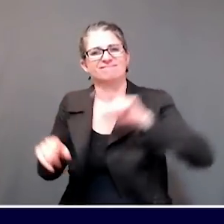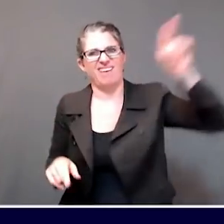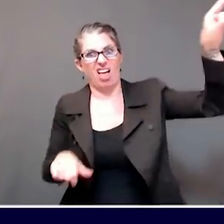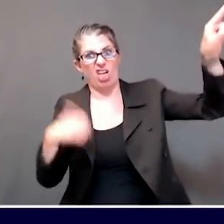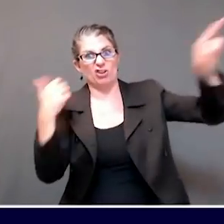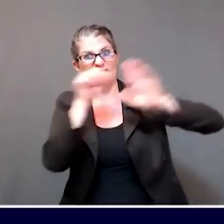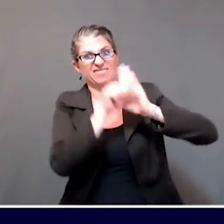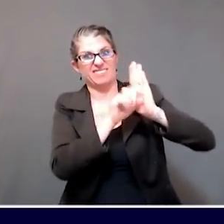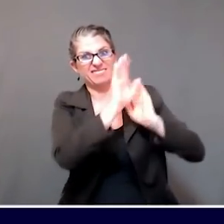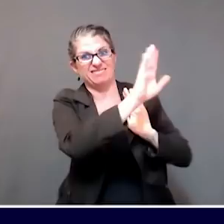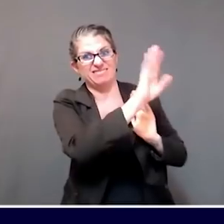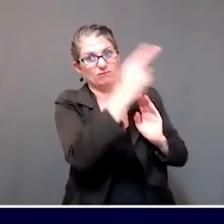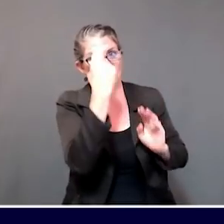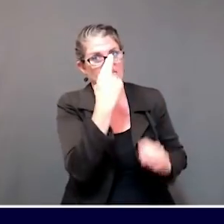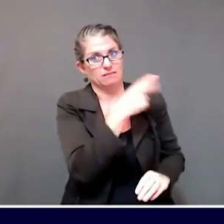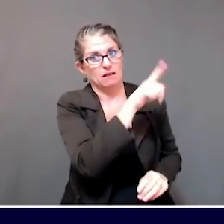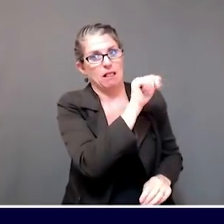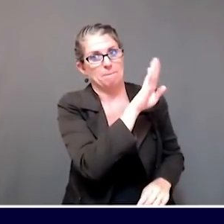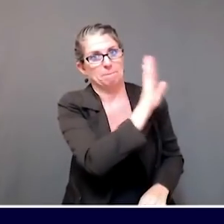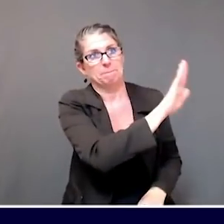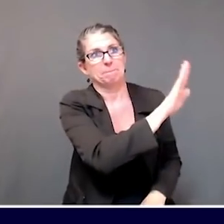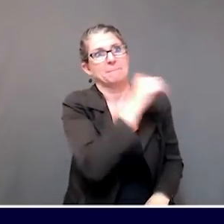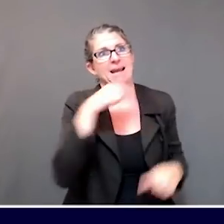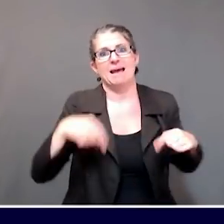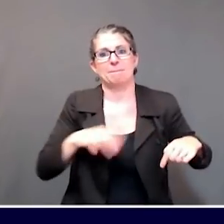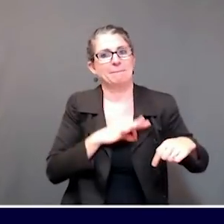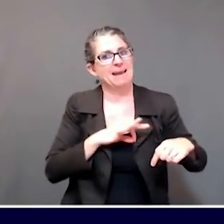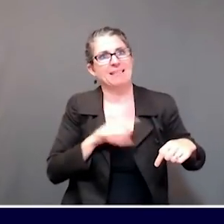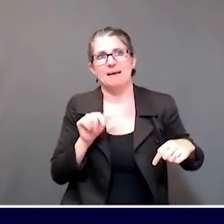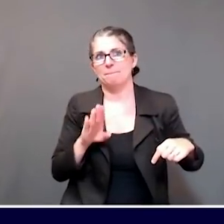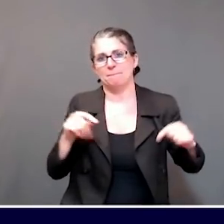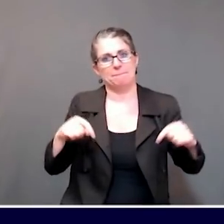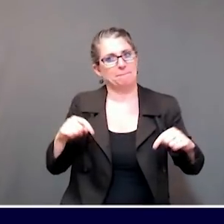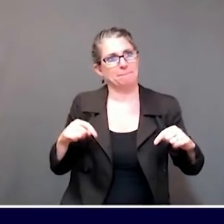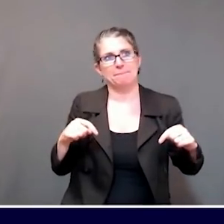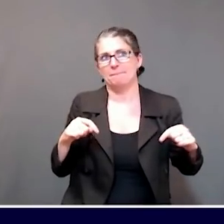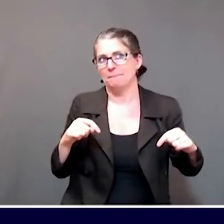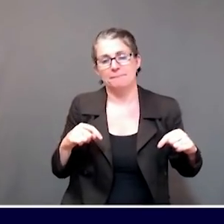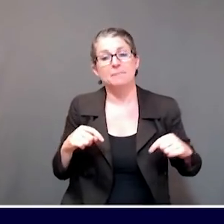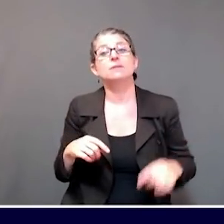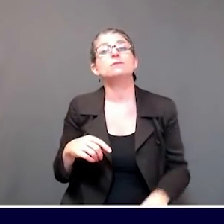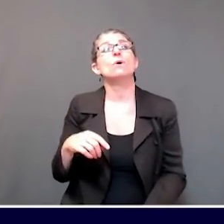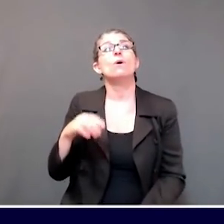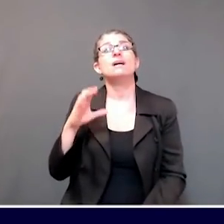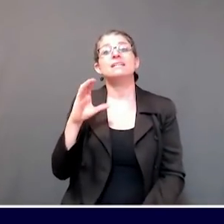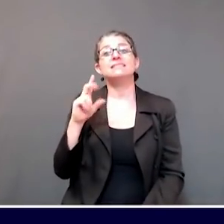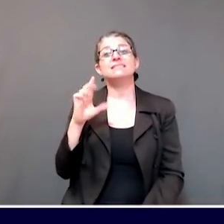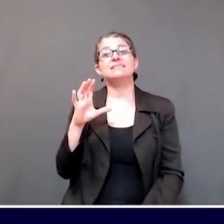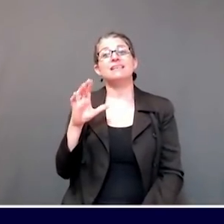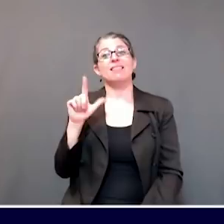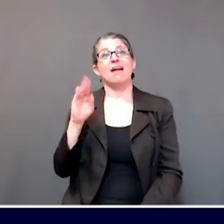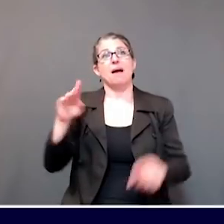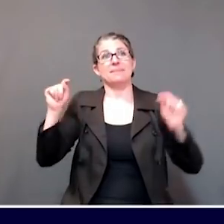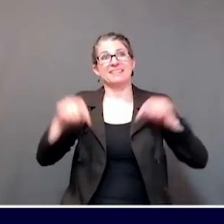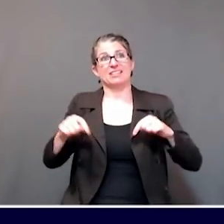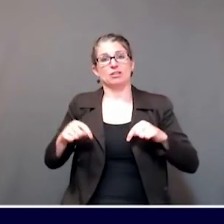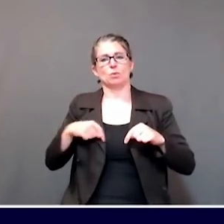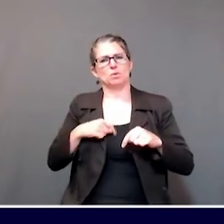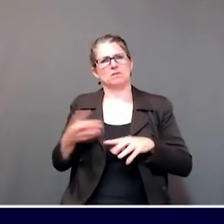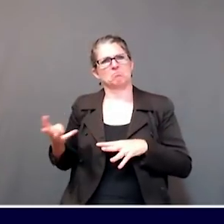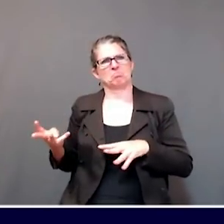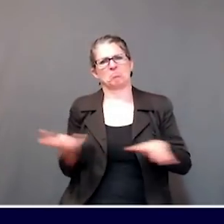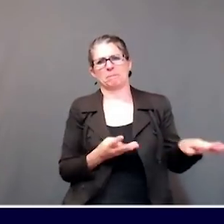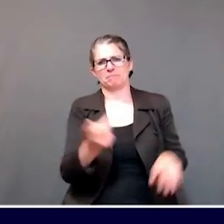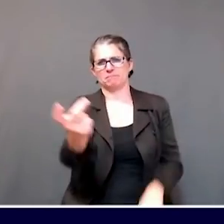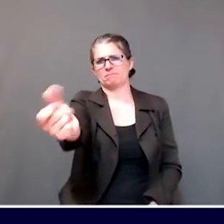able to turn tests around within 24 to 48 hours. We have not had a backlog and we're still able to get tests in,